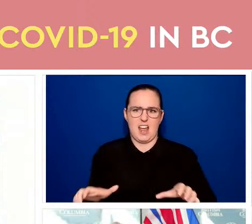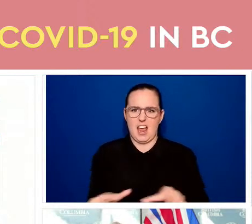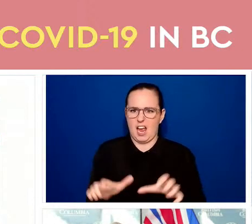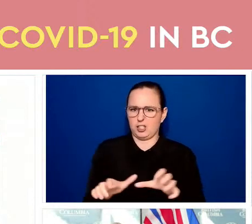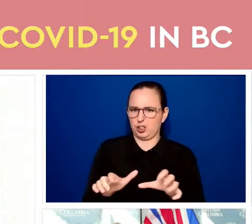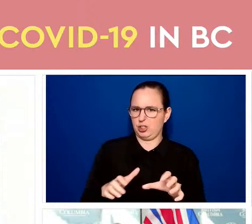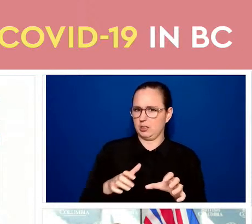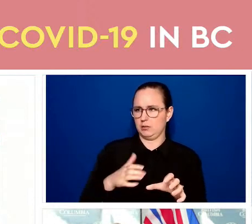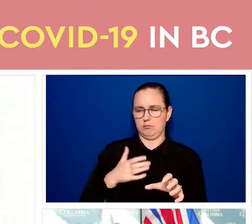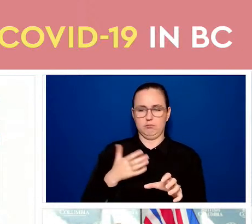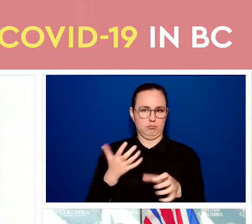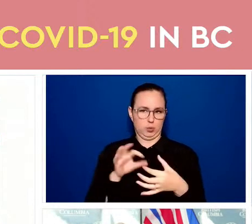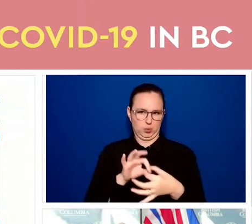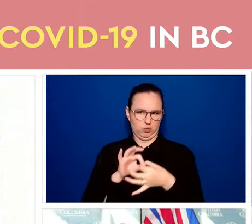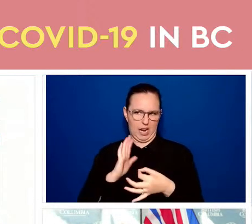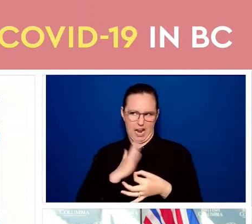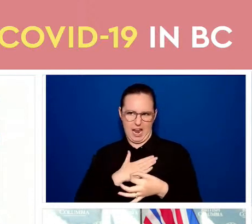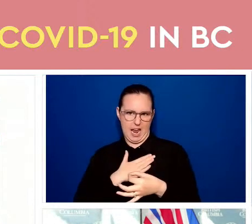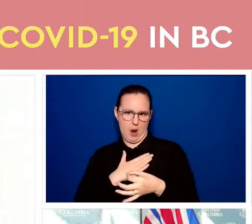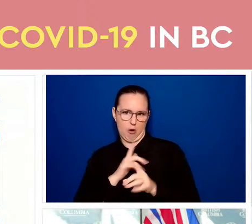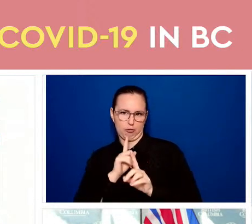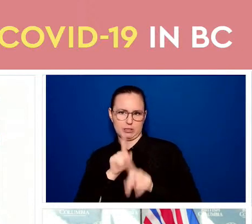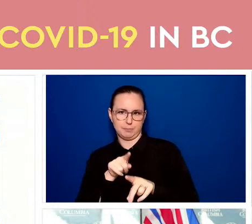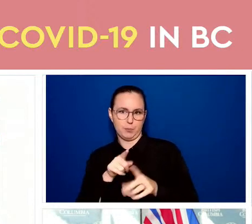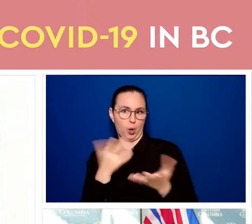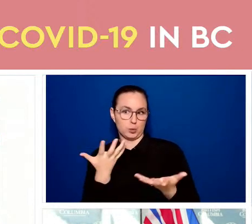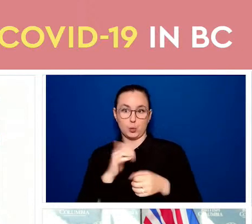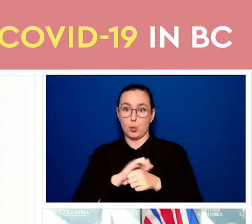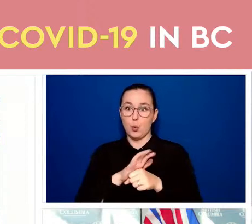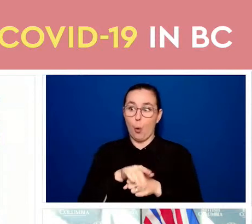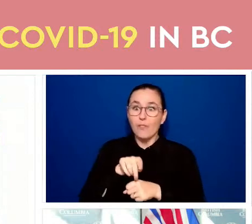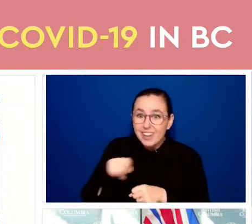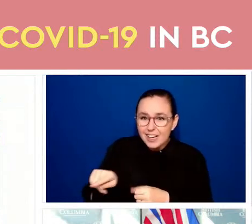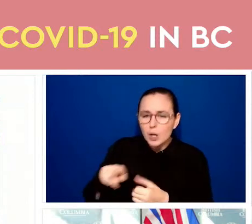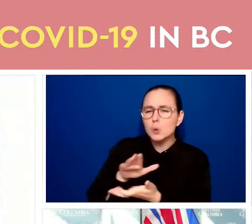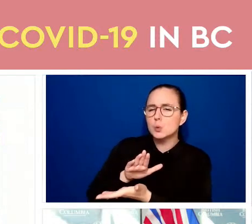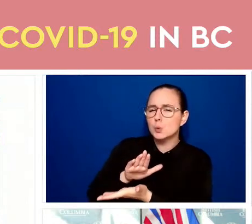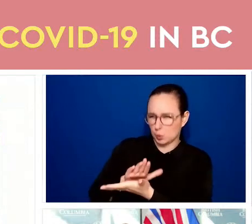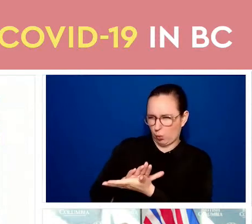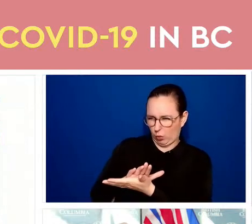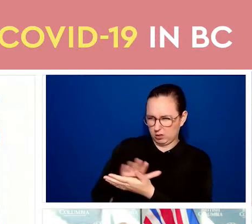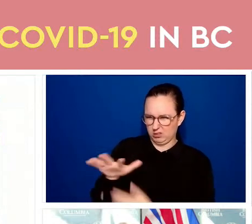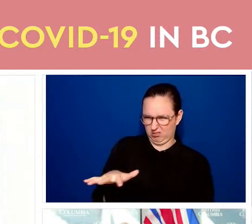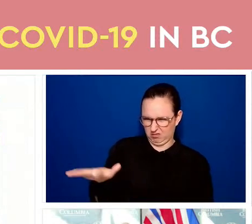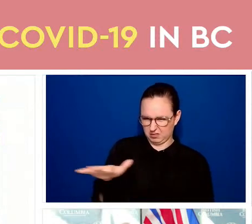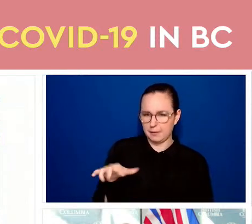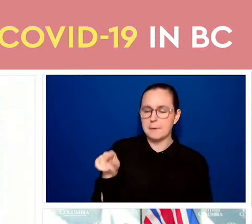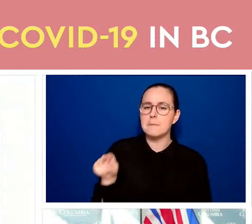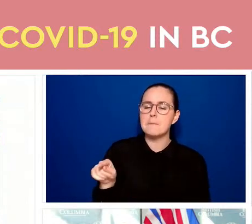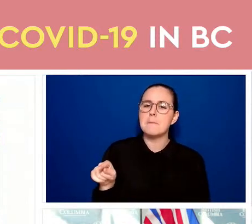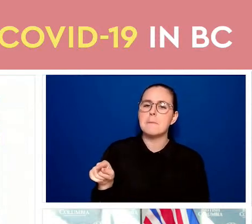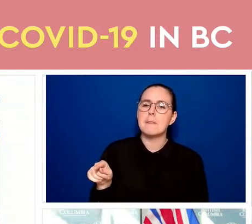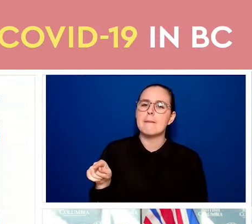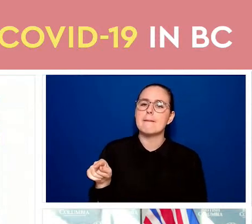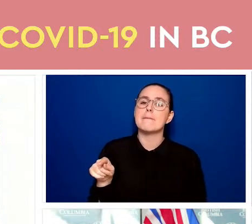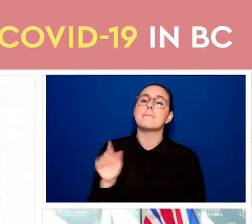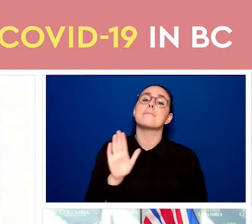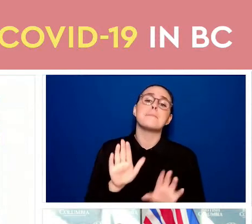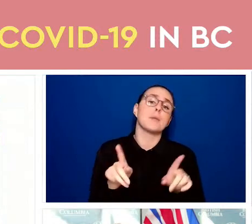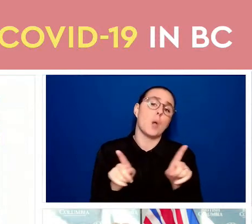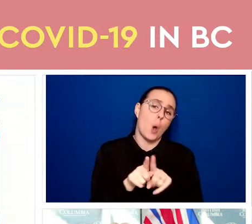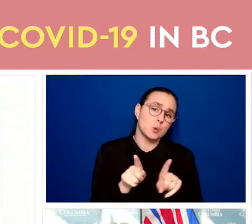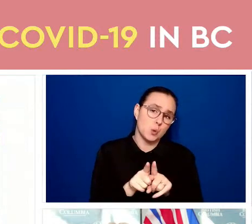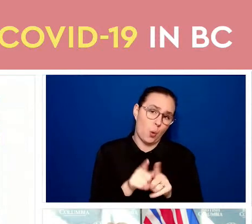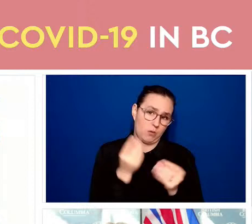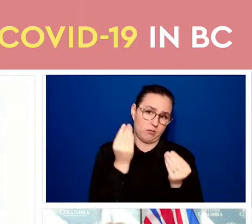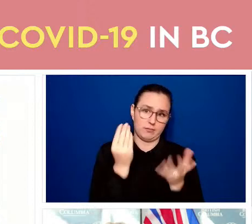in particular in our schools. But before I do that, I want to address as well how we report hospitalization data,